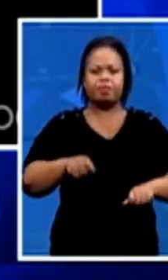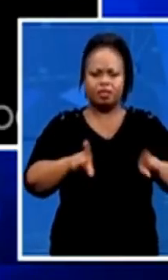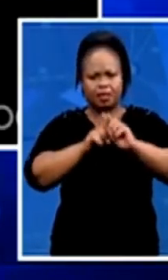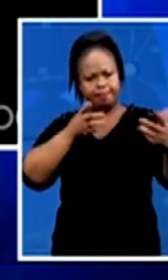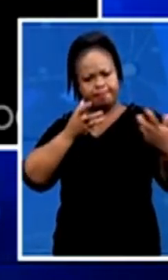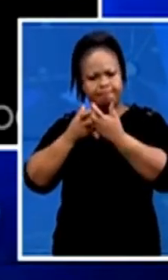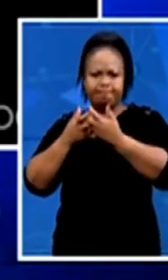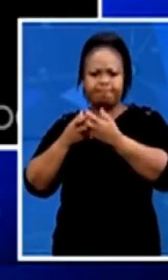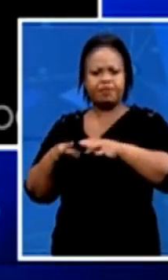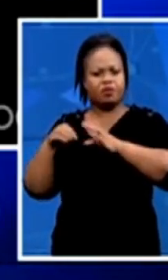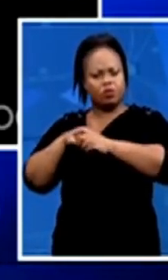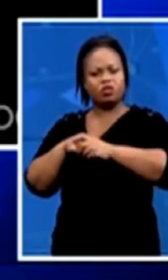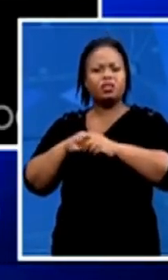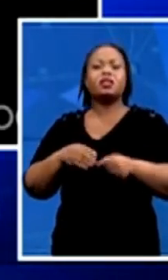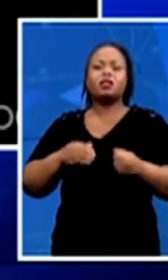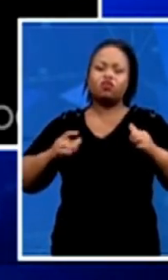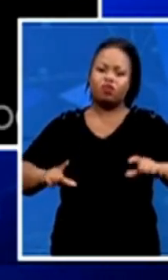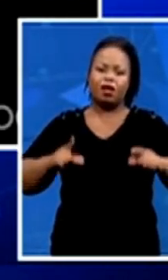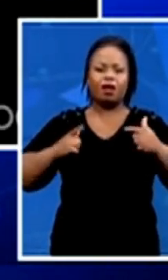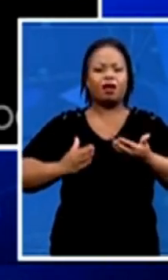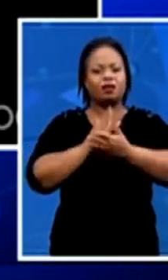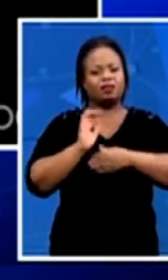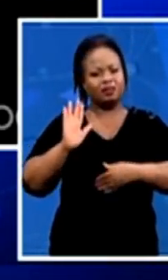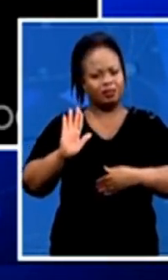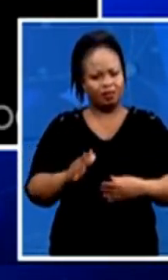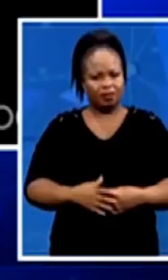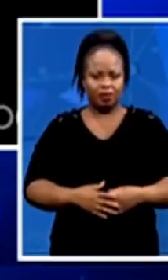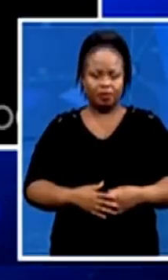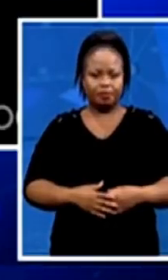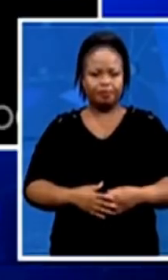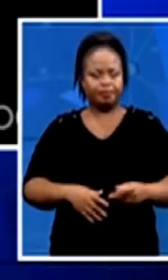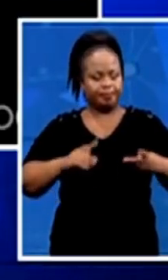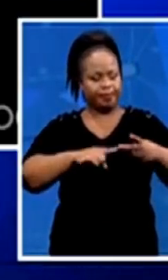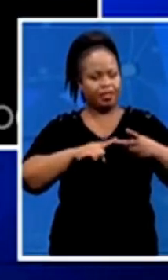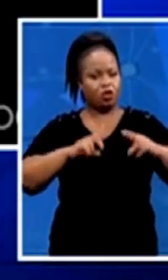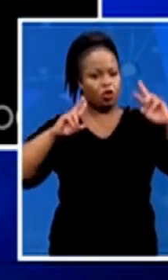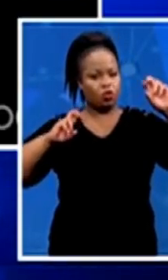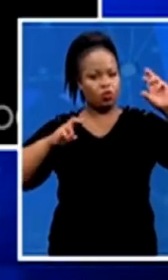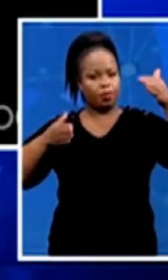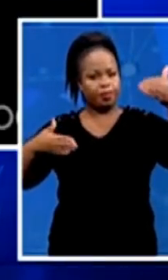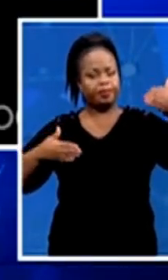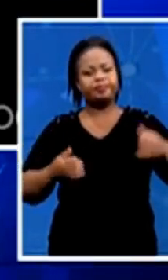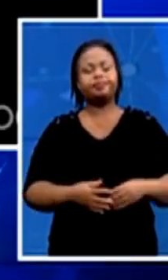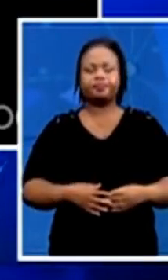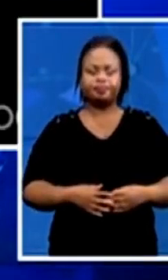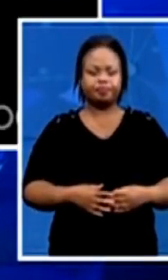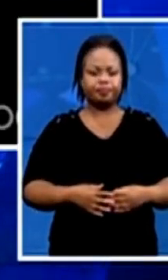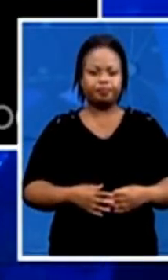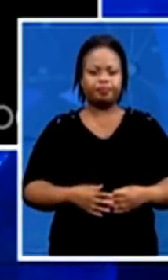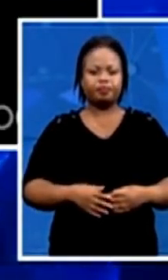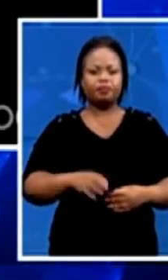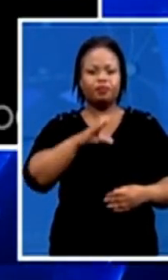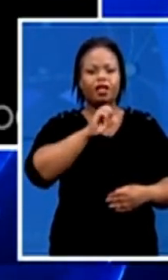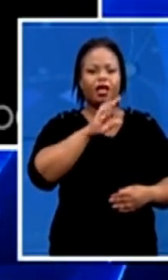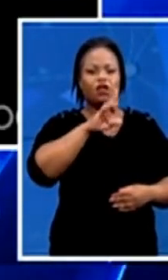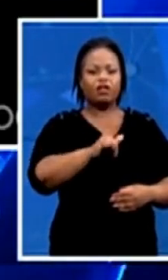life. And then we go on to quote a passage from Curry and Deval in the next paragraph,